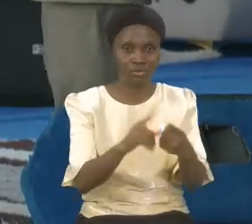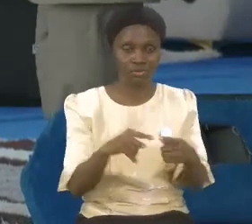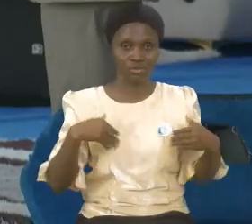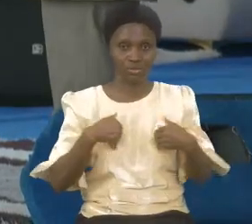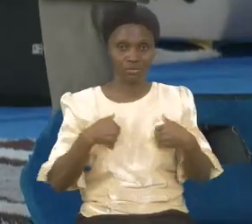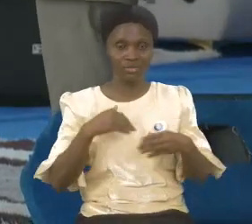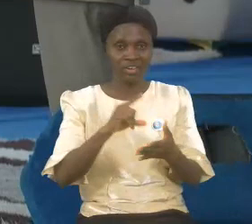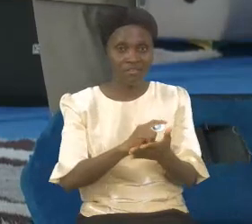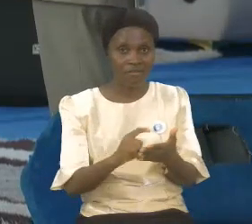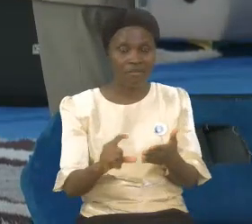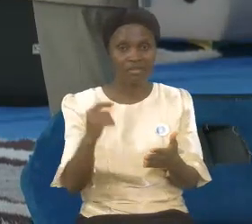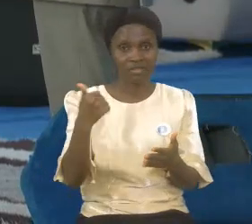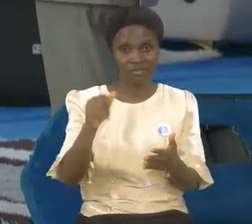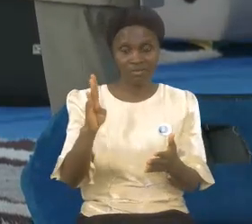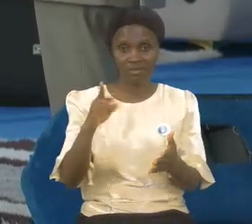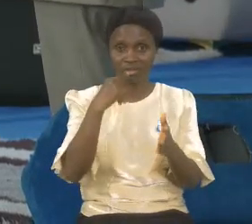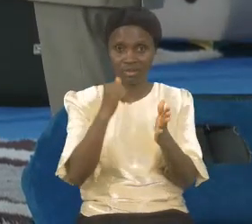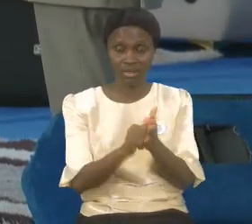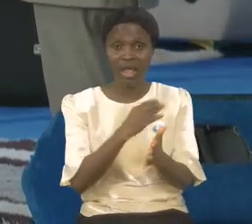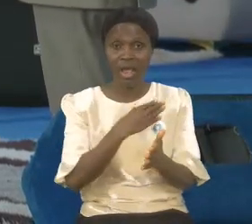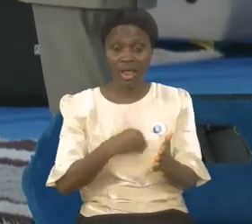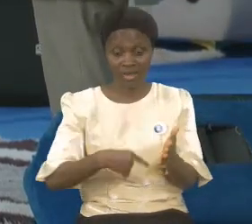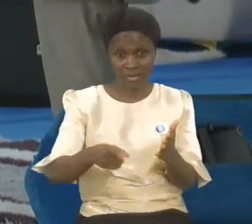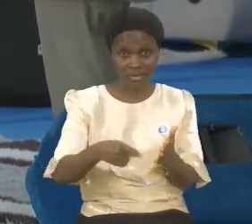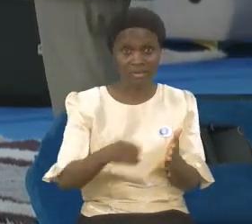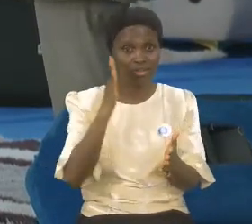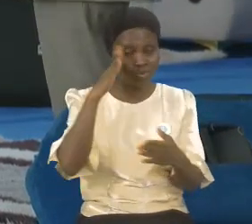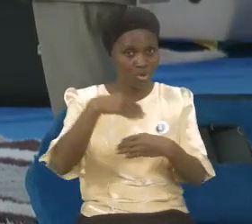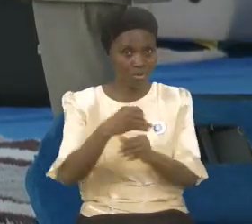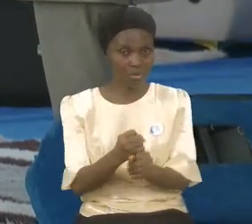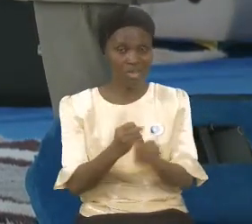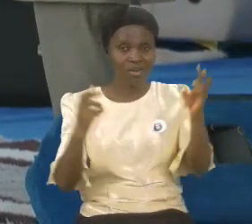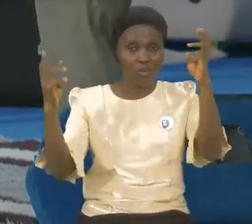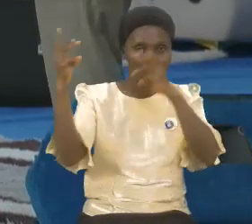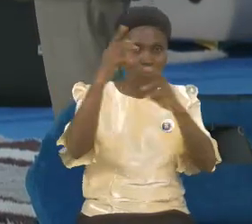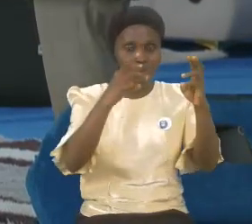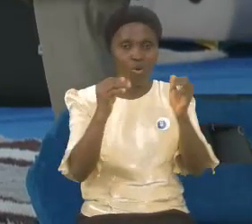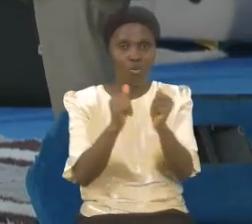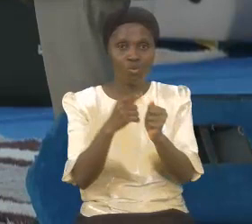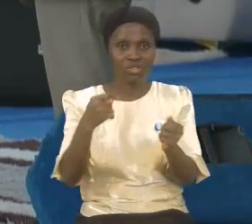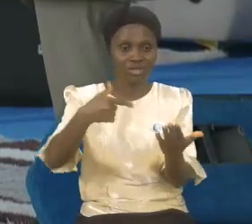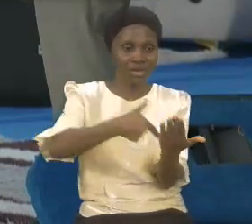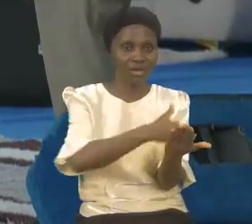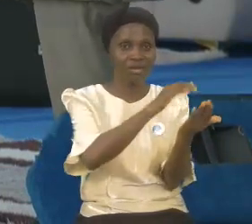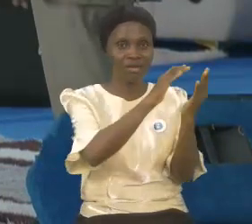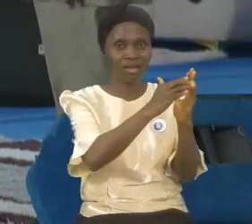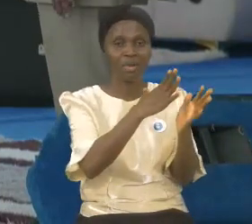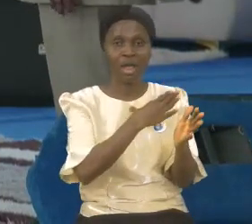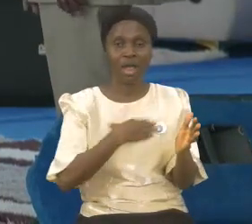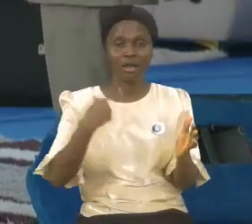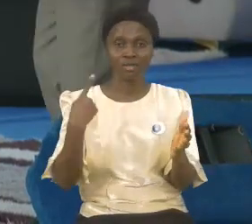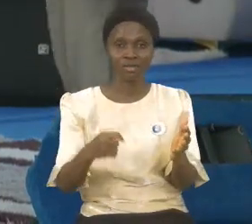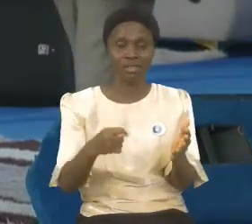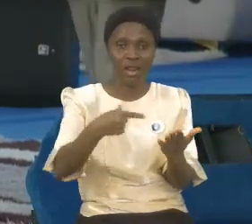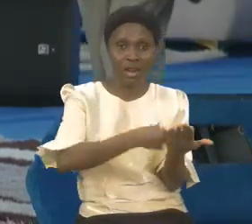it says, and these shall make war with the Lamb, and the Lamb shall overcome